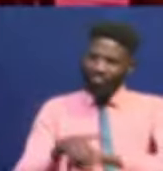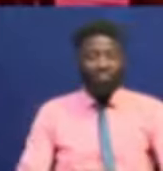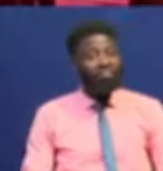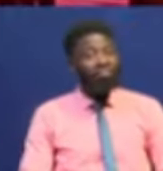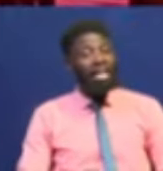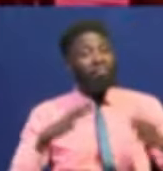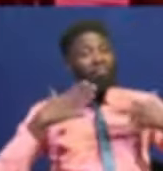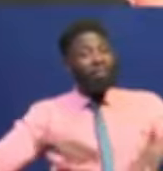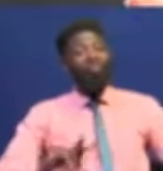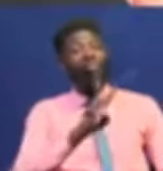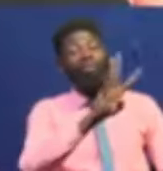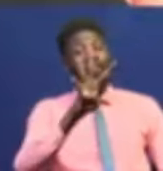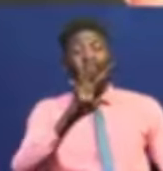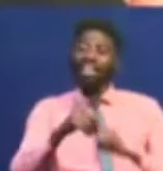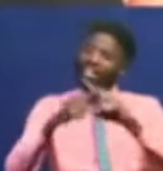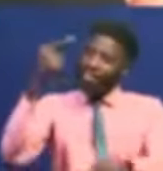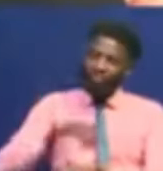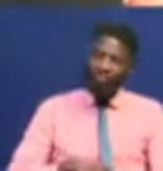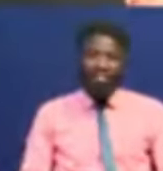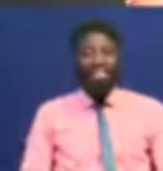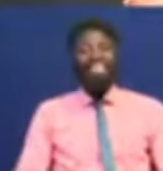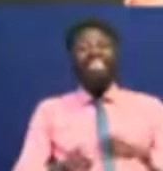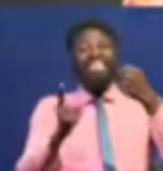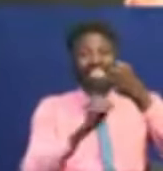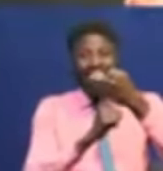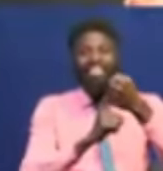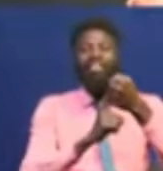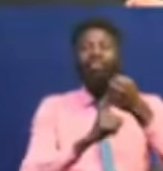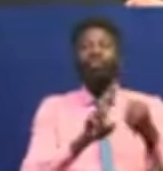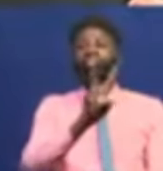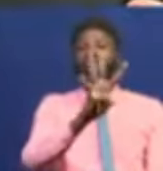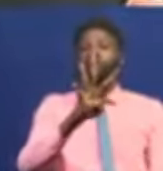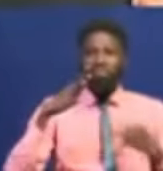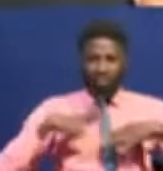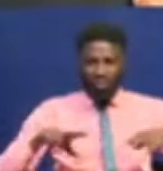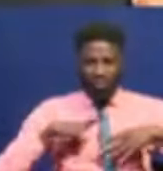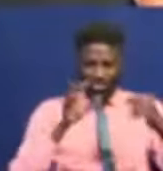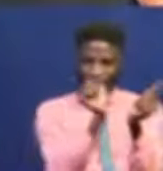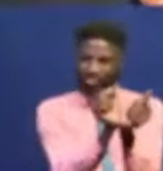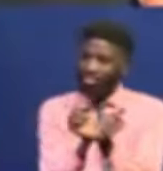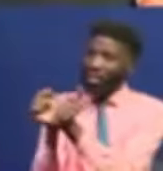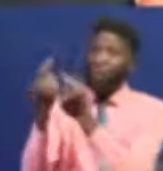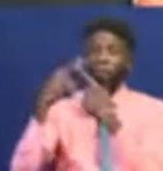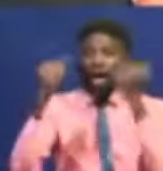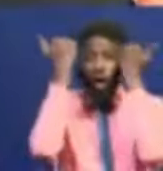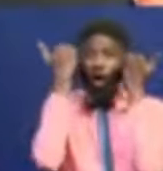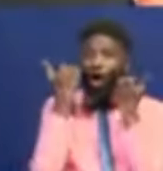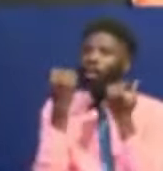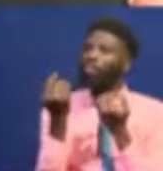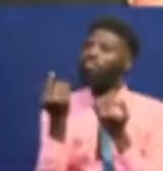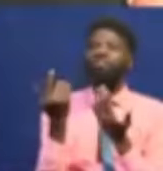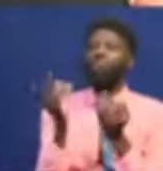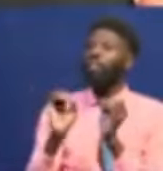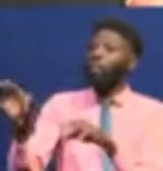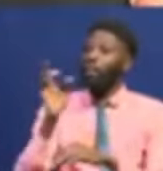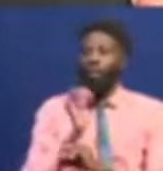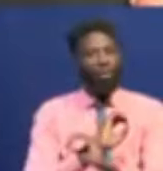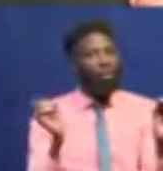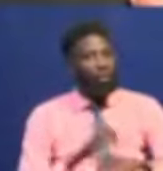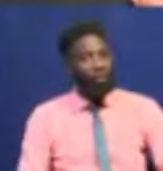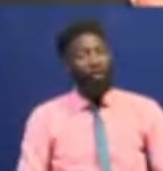killed, for 627 people arrested and not charged, for 431 people